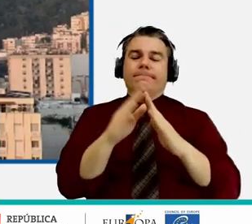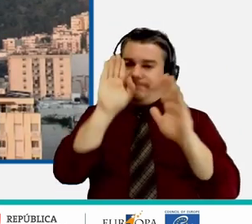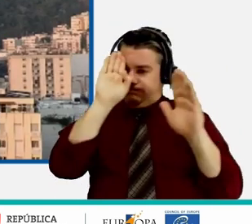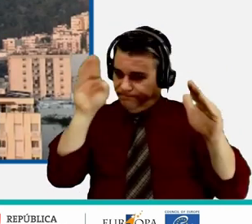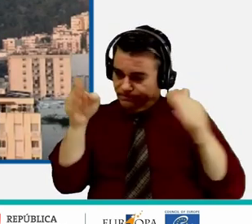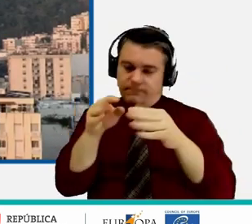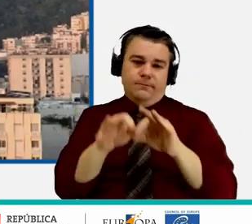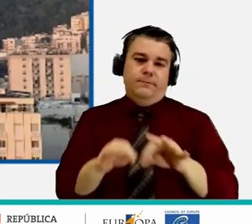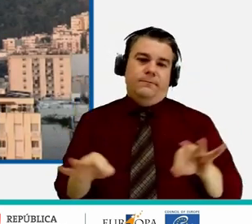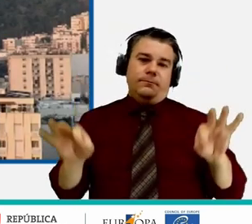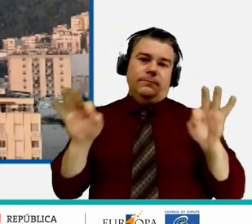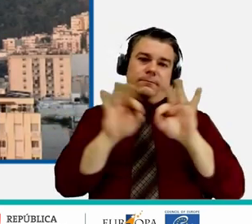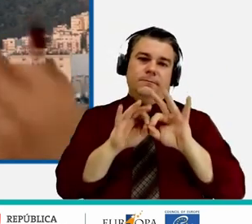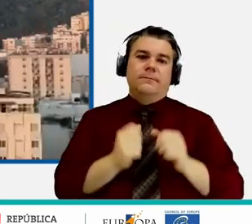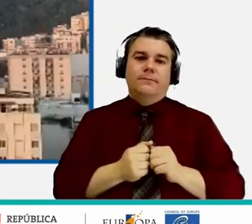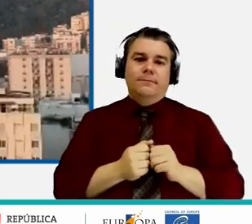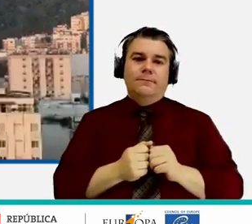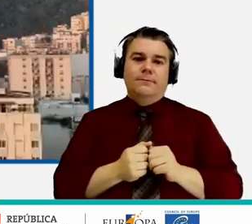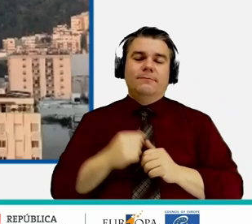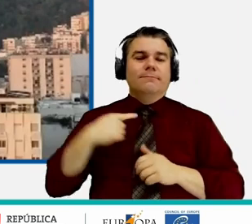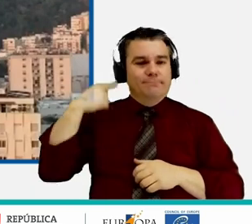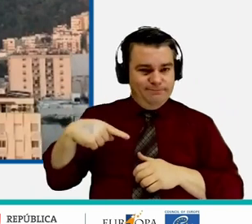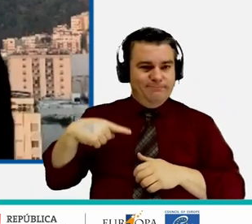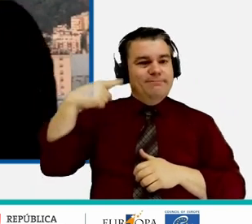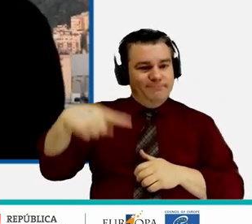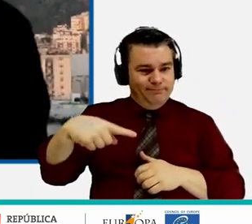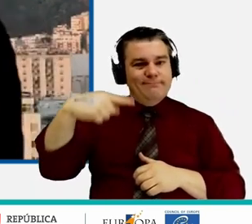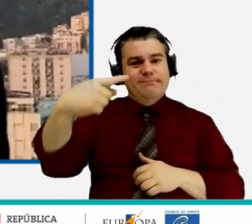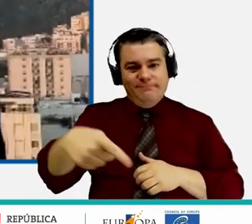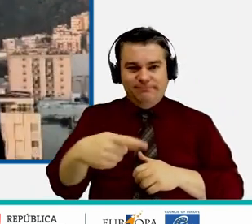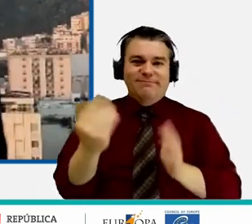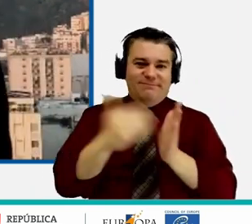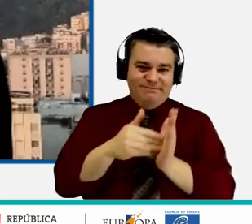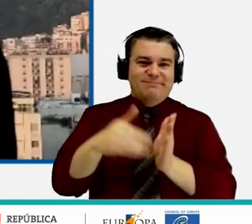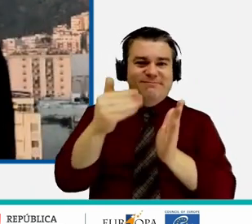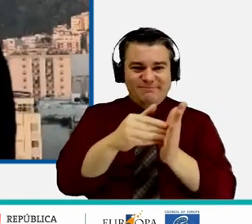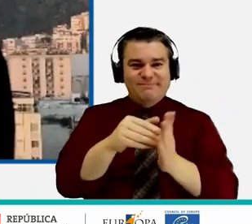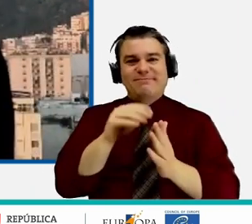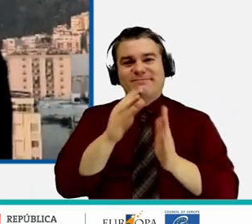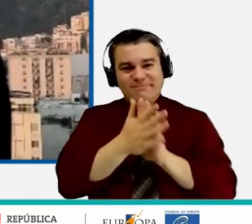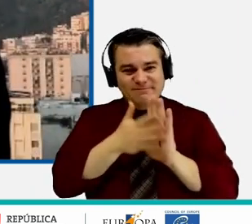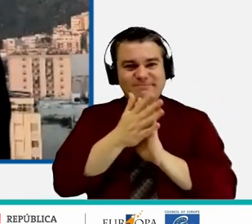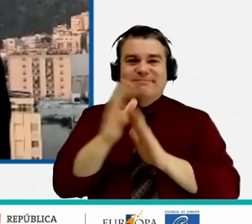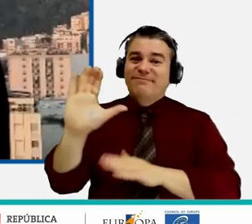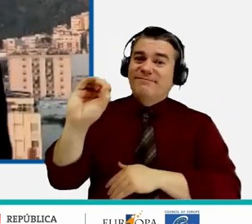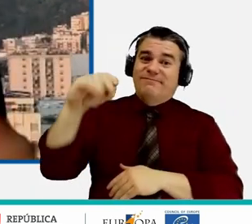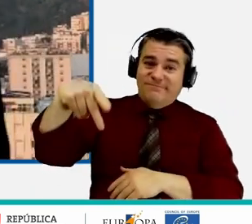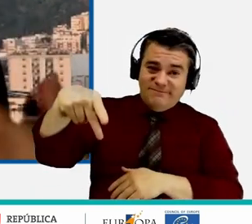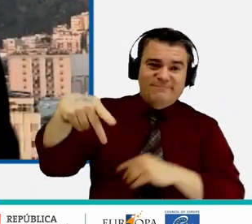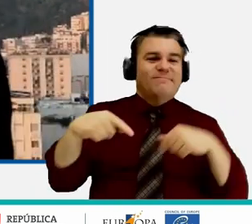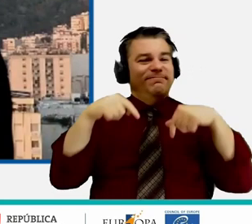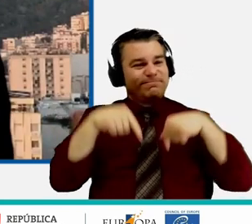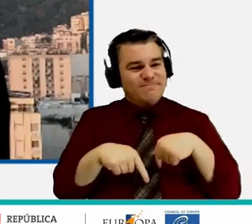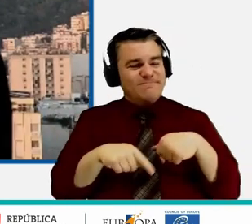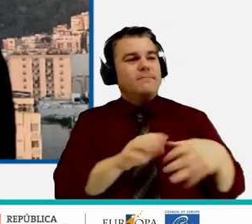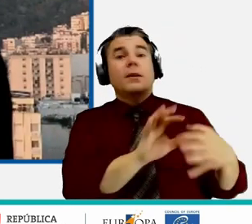think we have been repeating that also throughout COP and all of them. Events and to the stakeholders we work with, we need